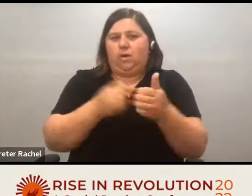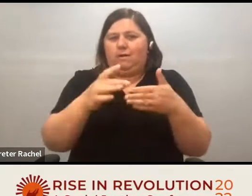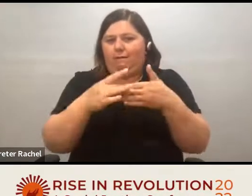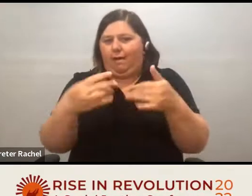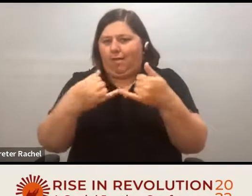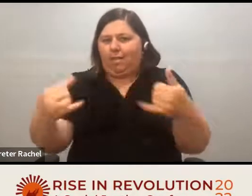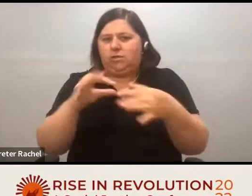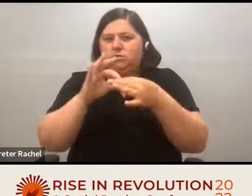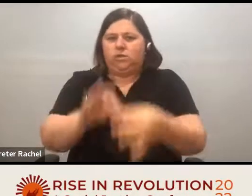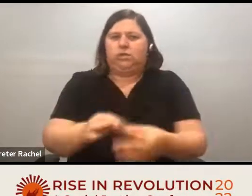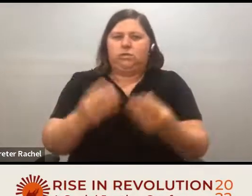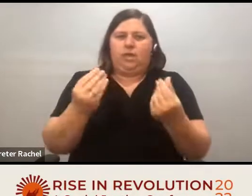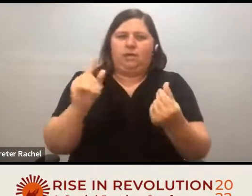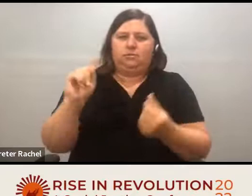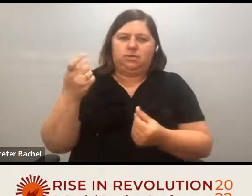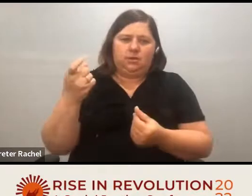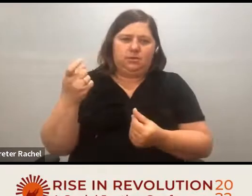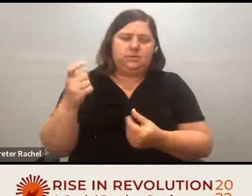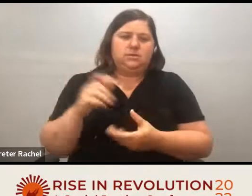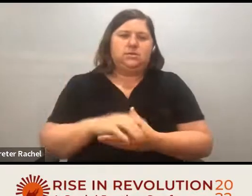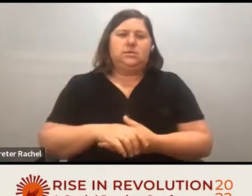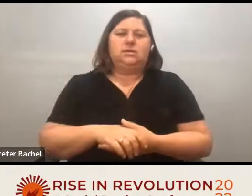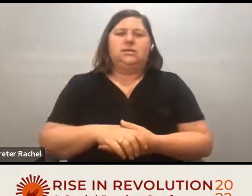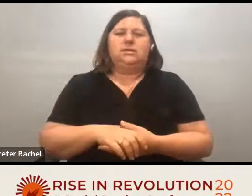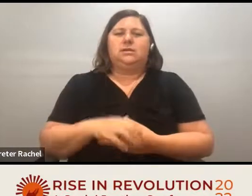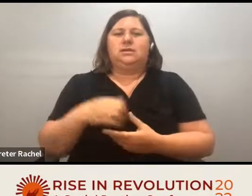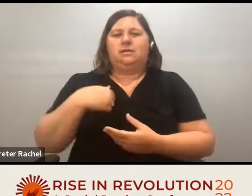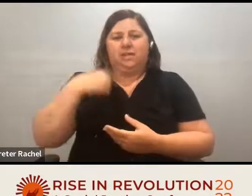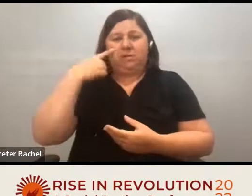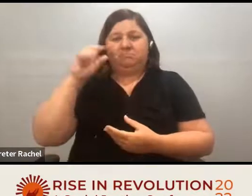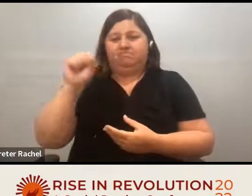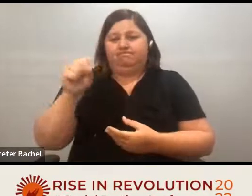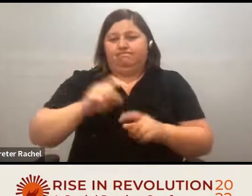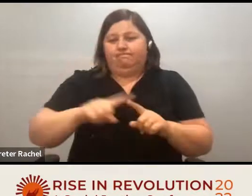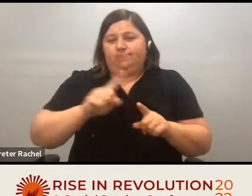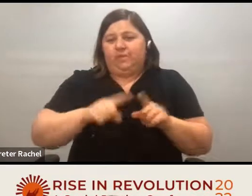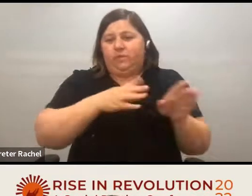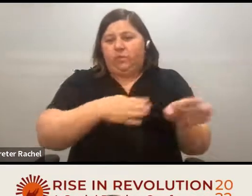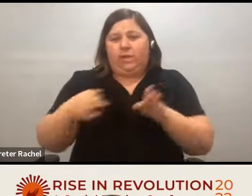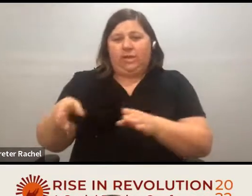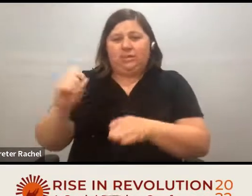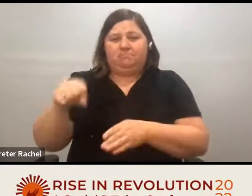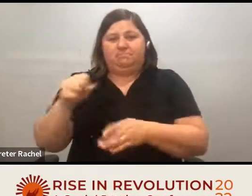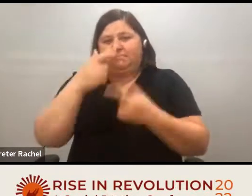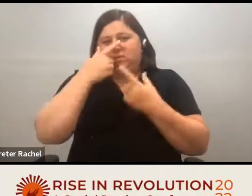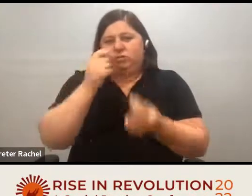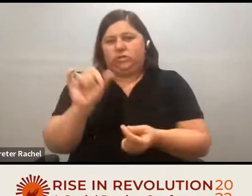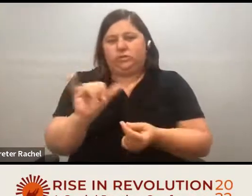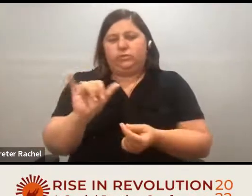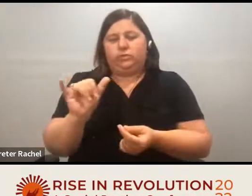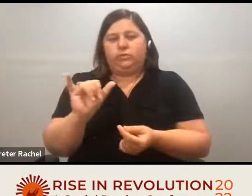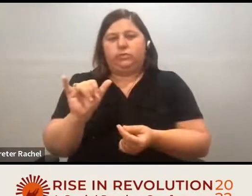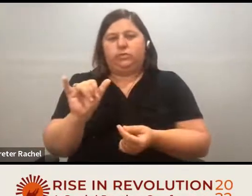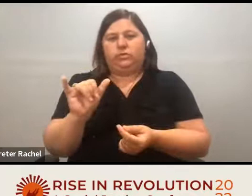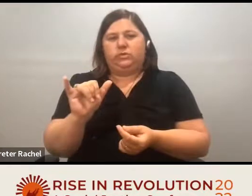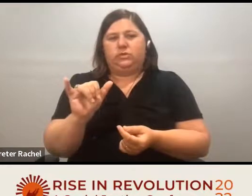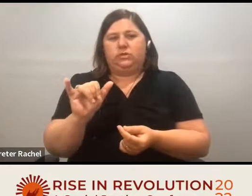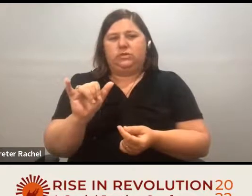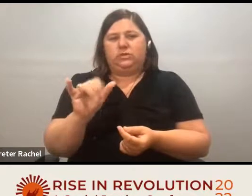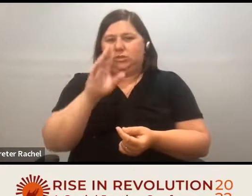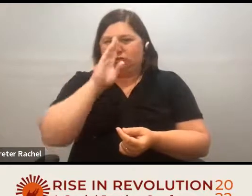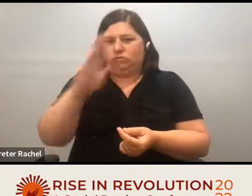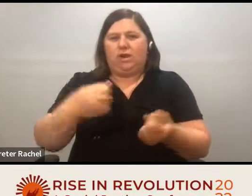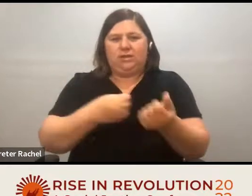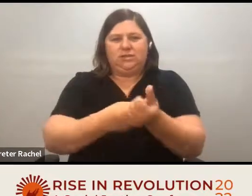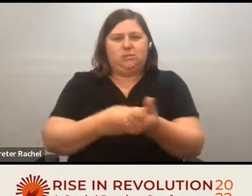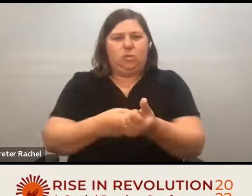land taxes. I think that there's different ways to do it. And it's interesting because it's like direct support, you know, it's